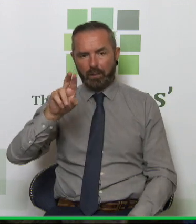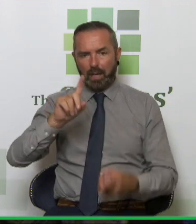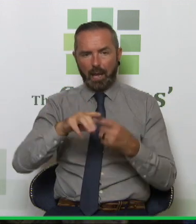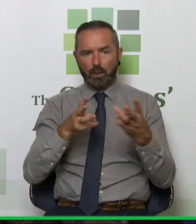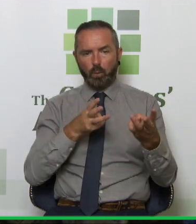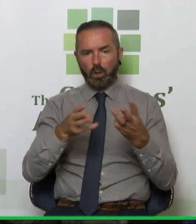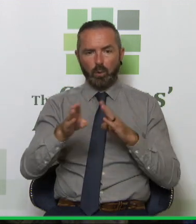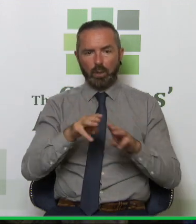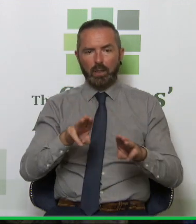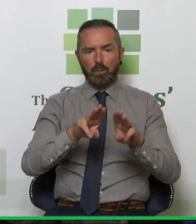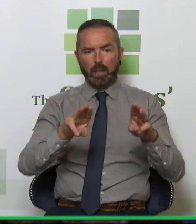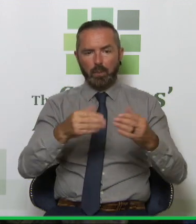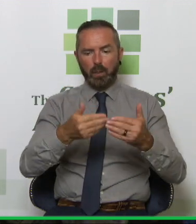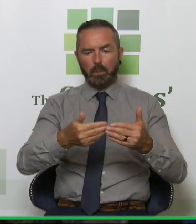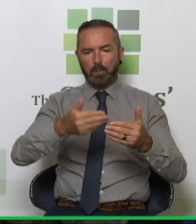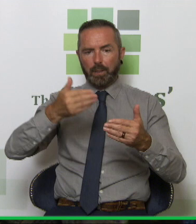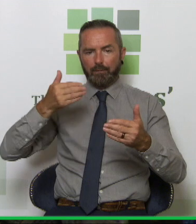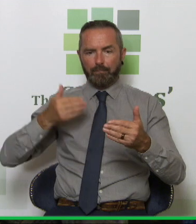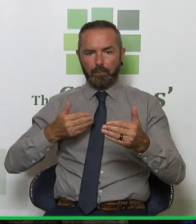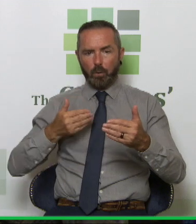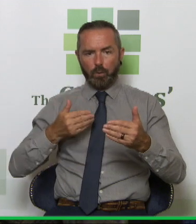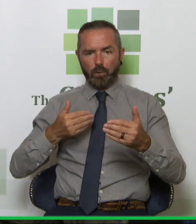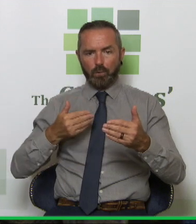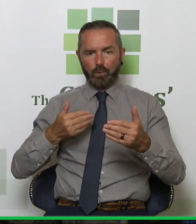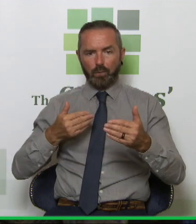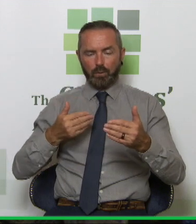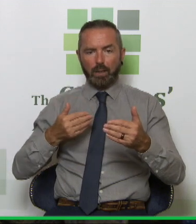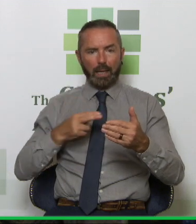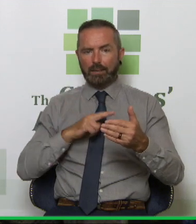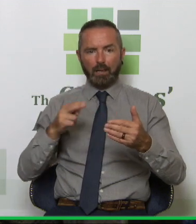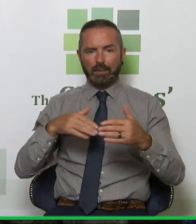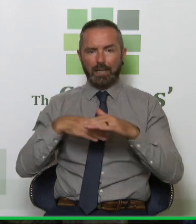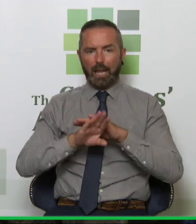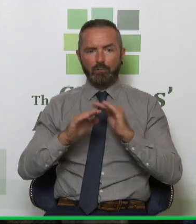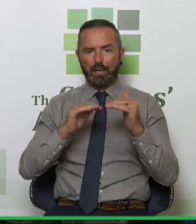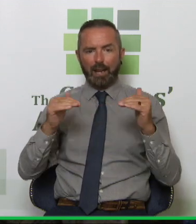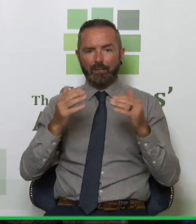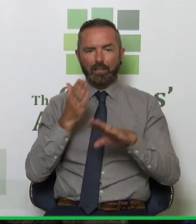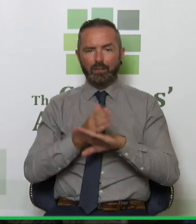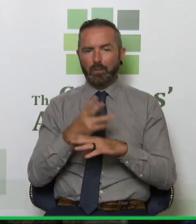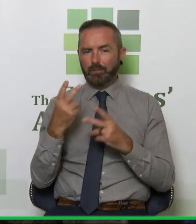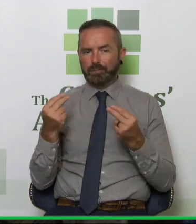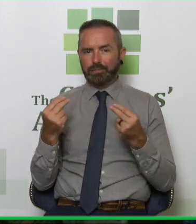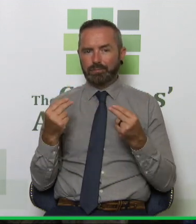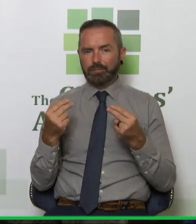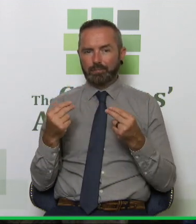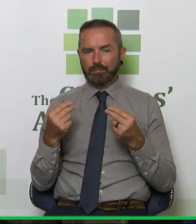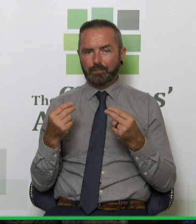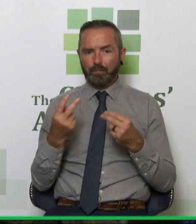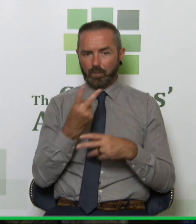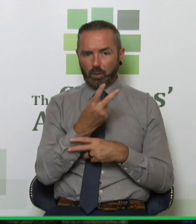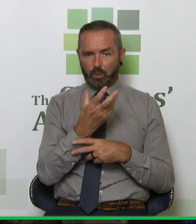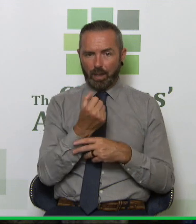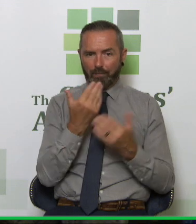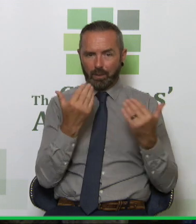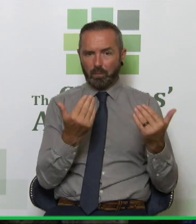with people before. It's not an entry-level position, so even the 2 that we have